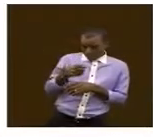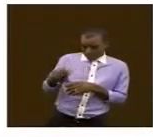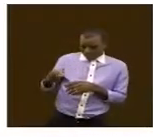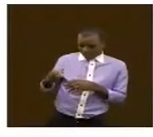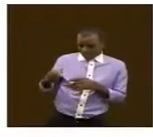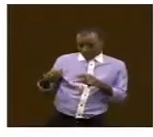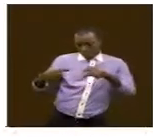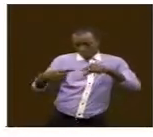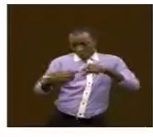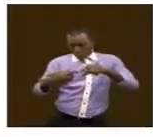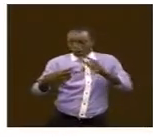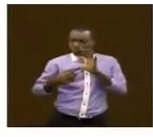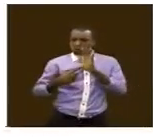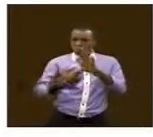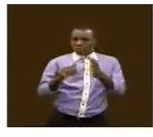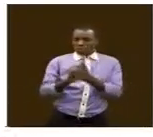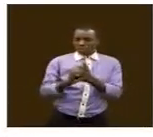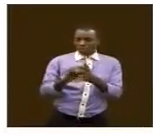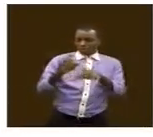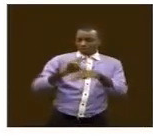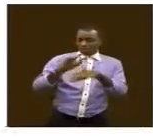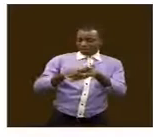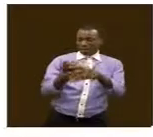the adult laying eggs,